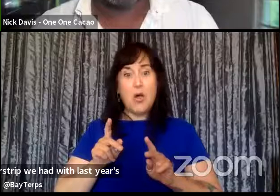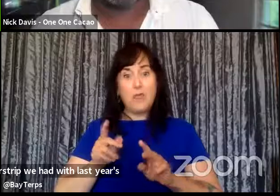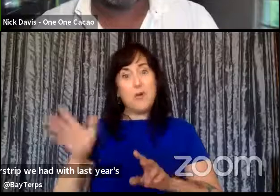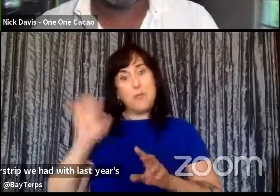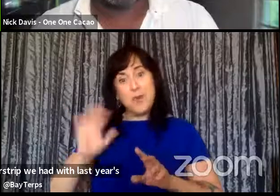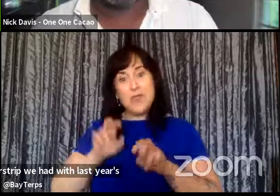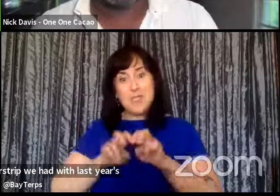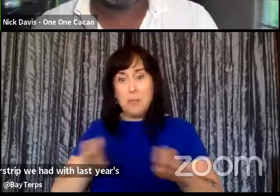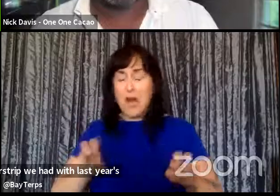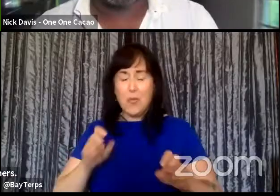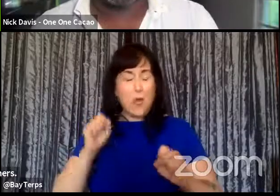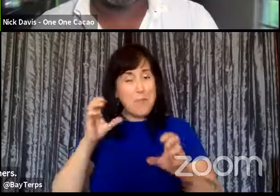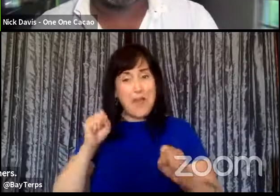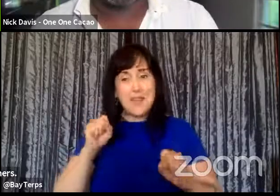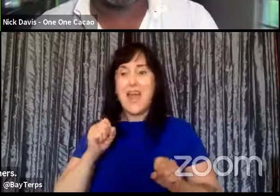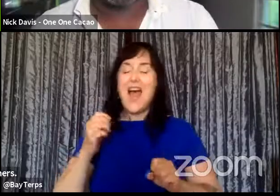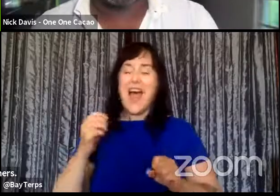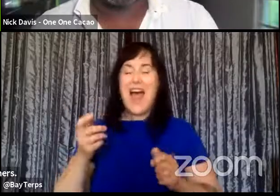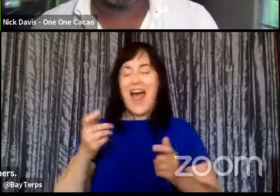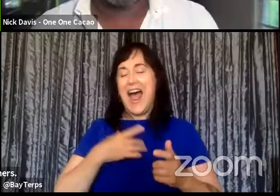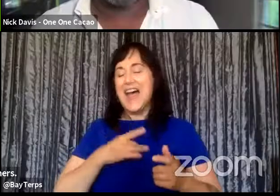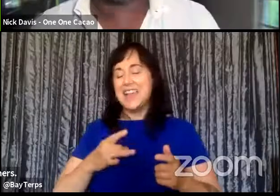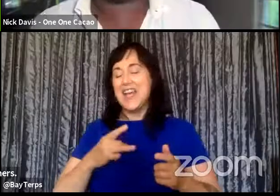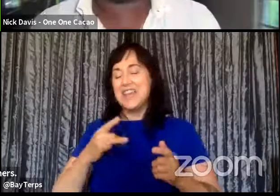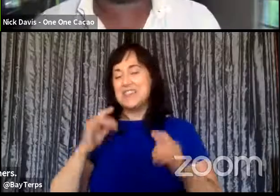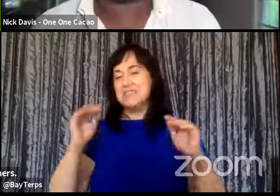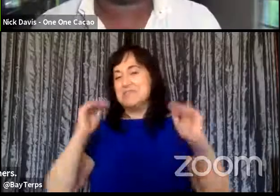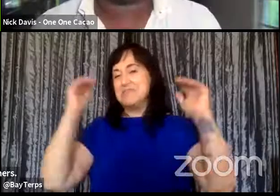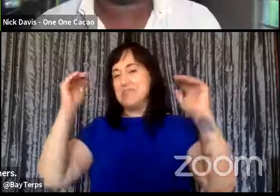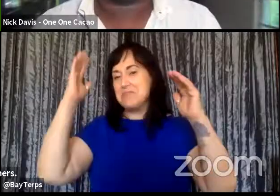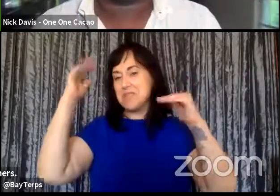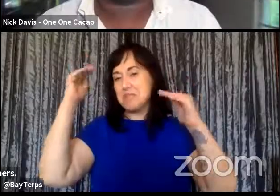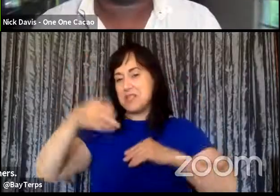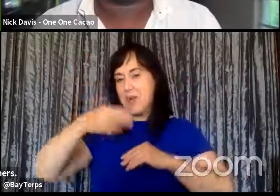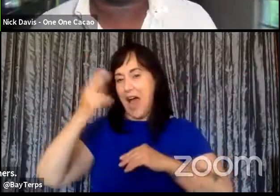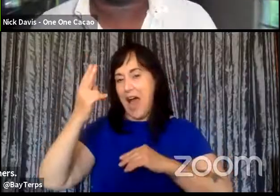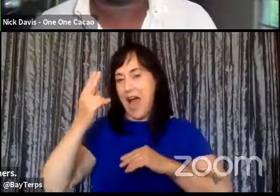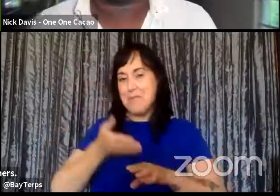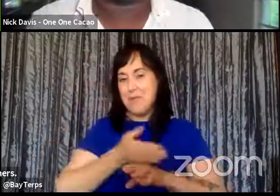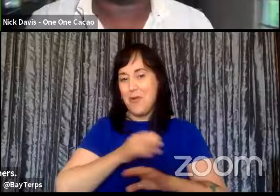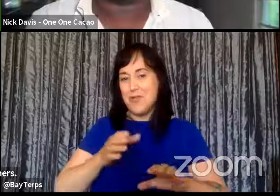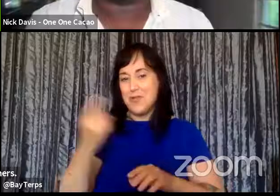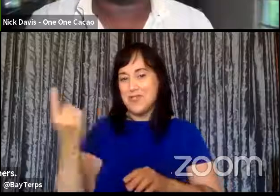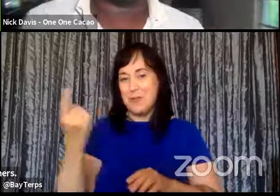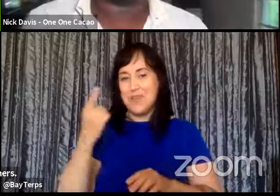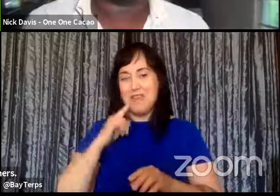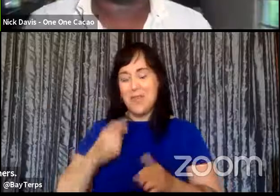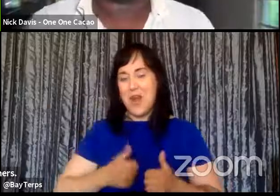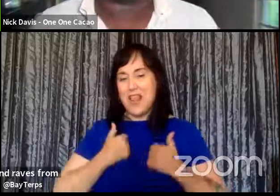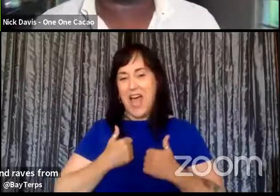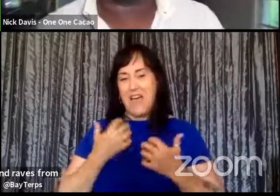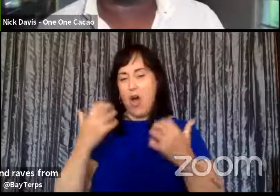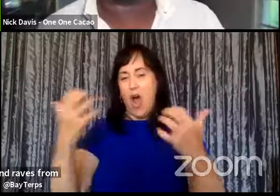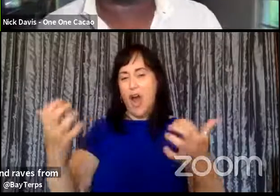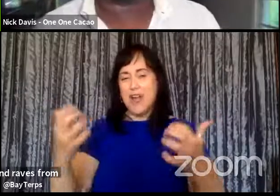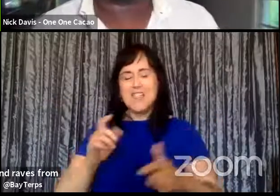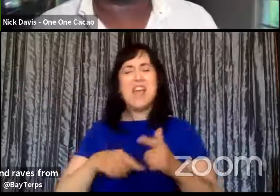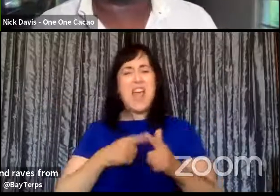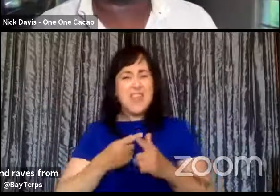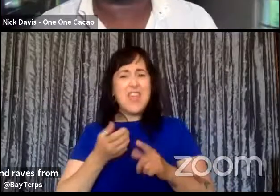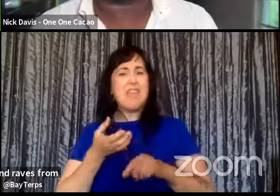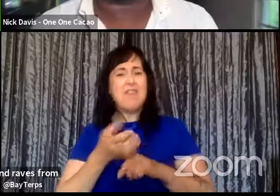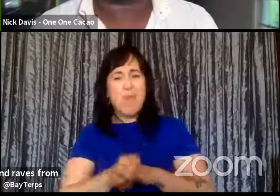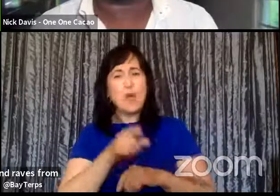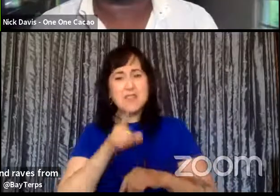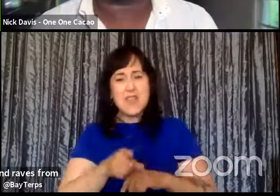bar really high for people before they go do something in front of a live audience, and then really just make them have to perform at the top level